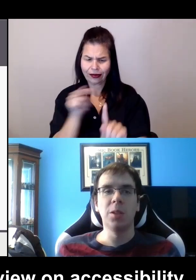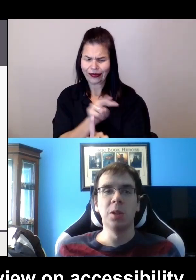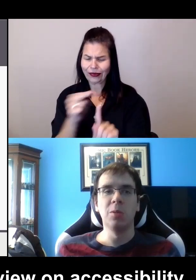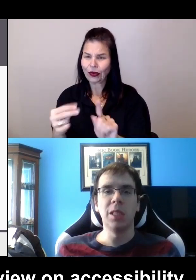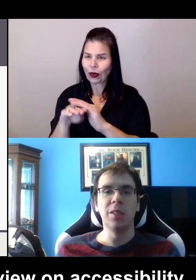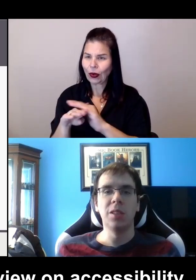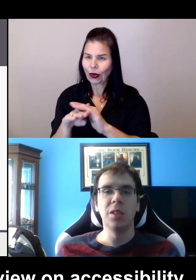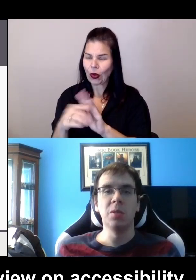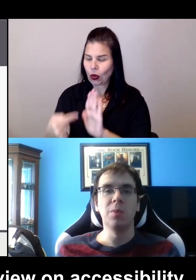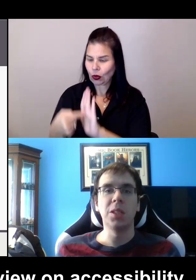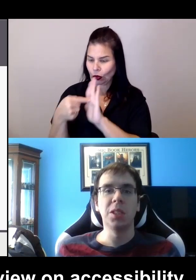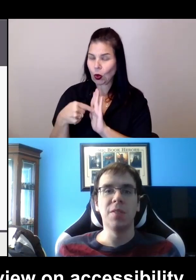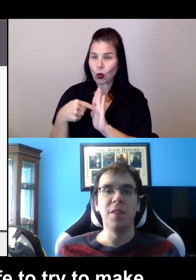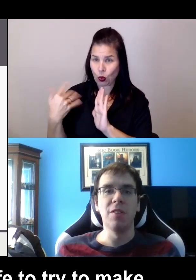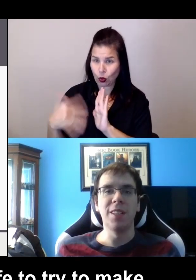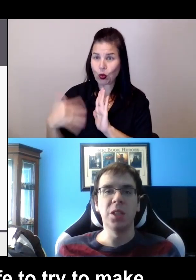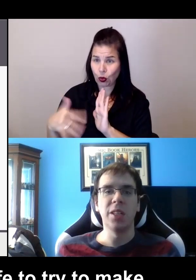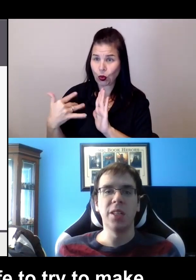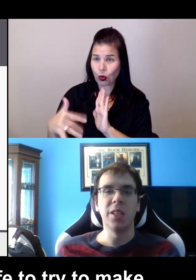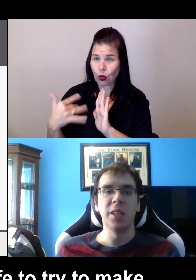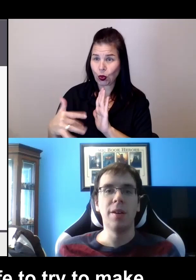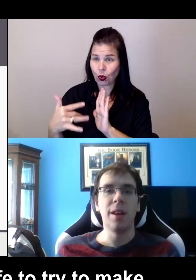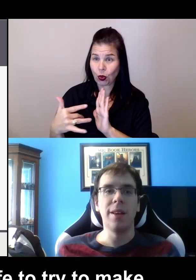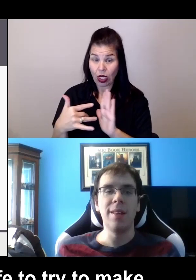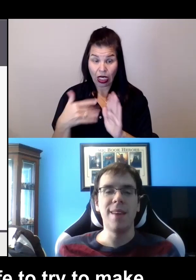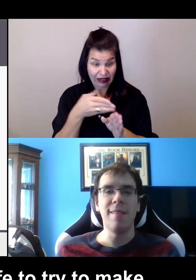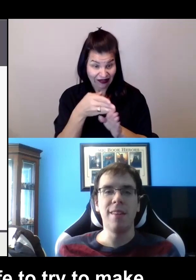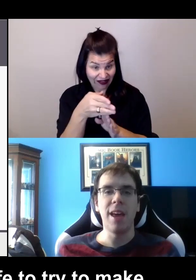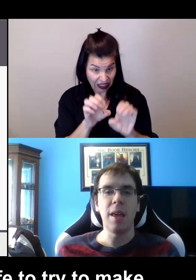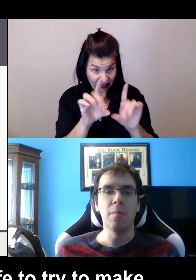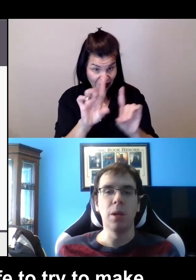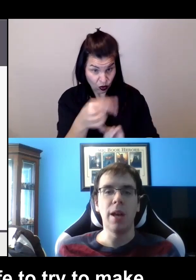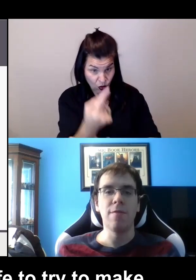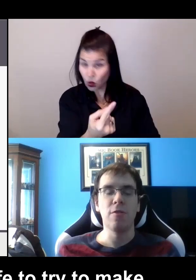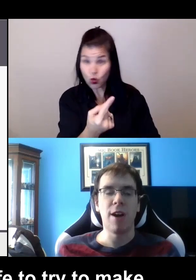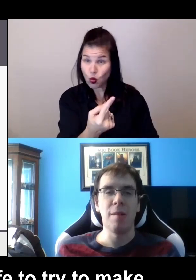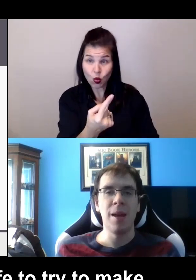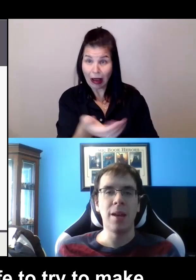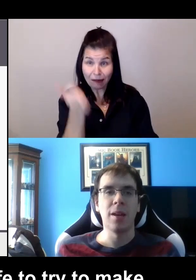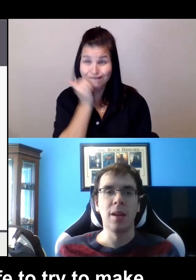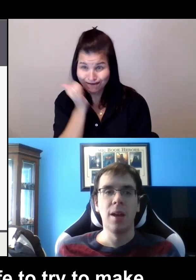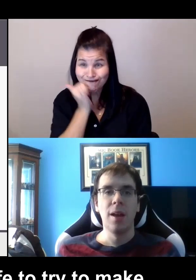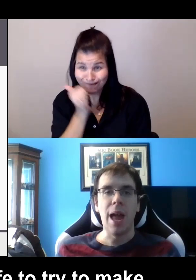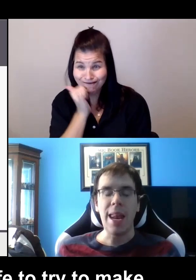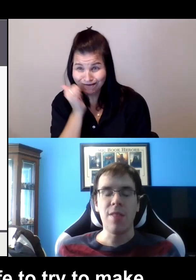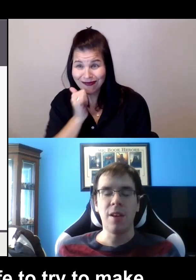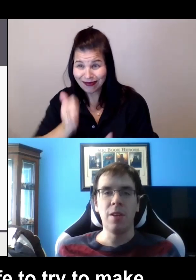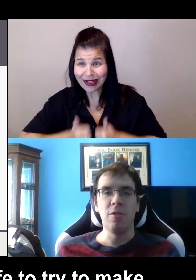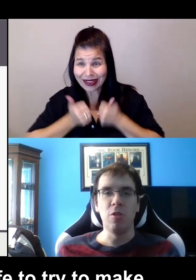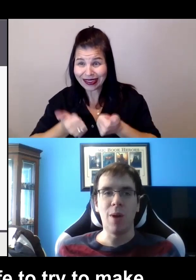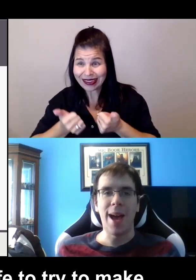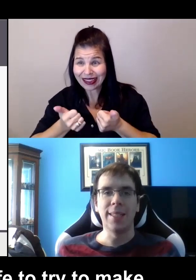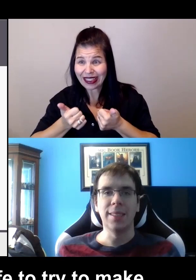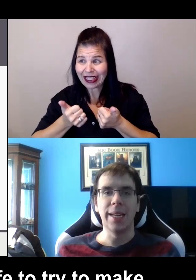how much goes into not just the field of education, but in day-to-day life to try to make anything